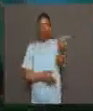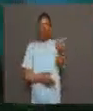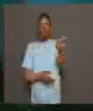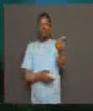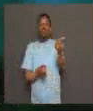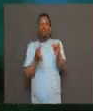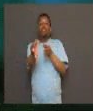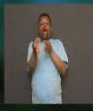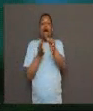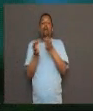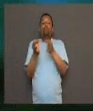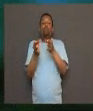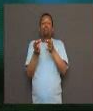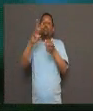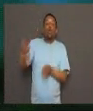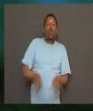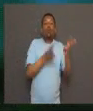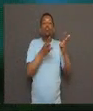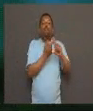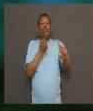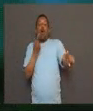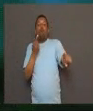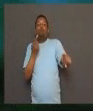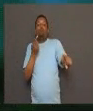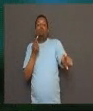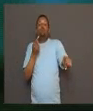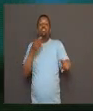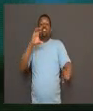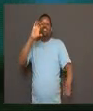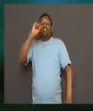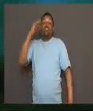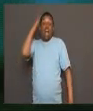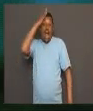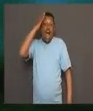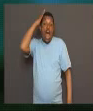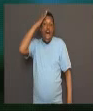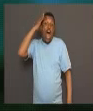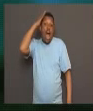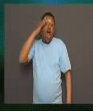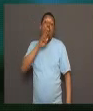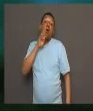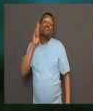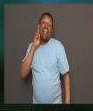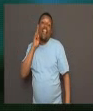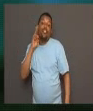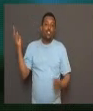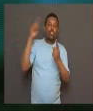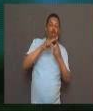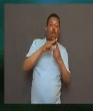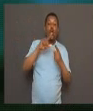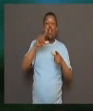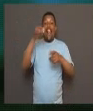Next, you were to describe the route from the Sheraton Hotel